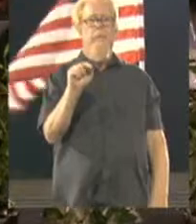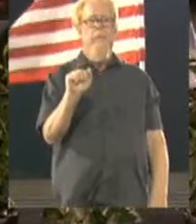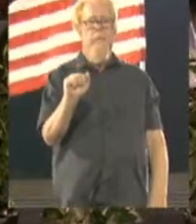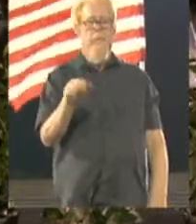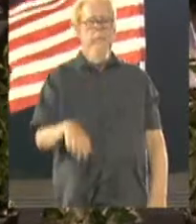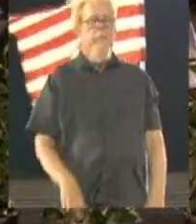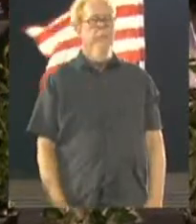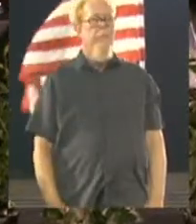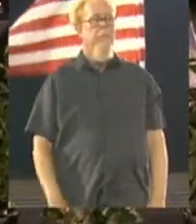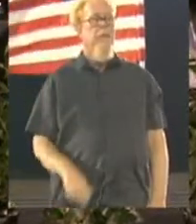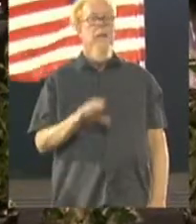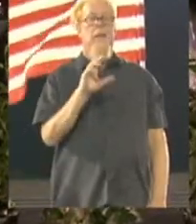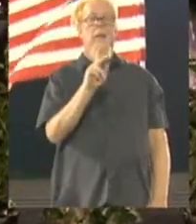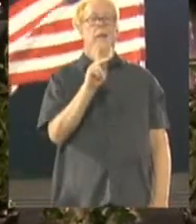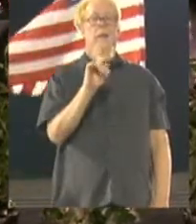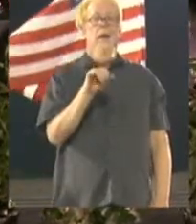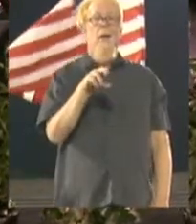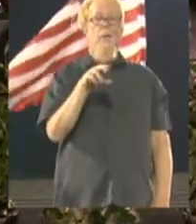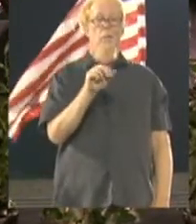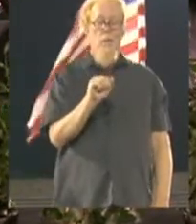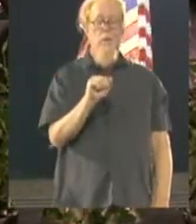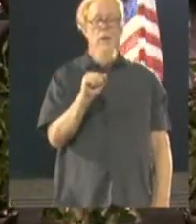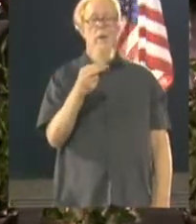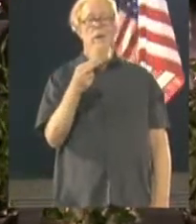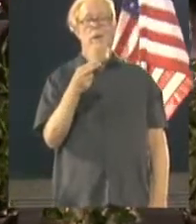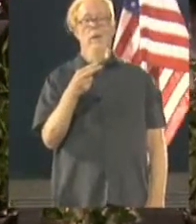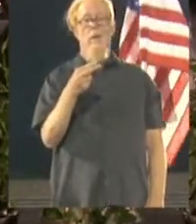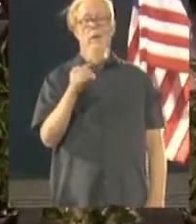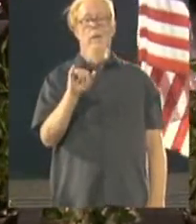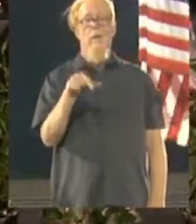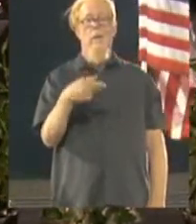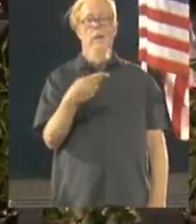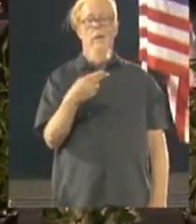Kyra Hightower will be attending Palo Alto College.